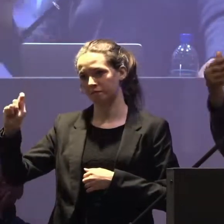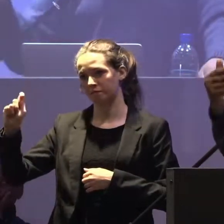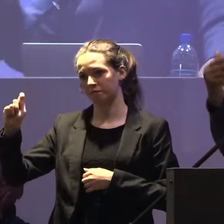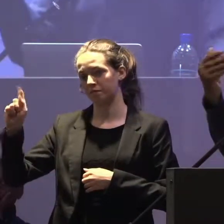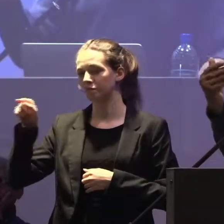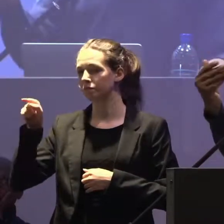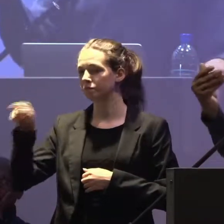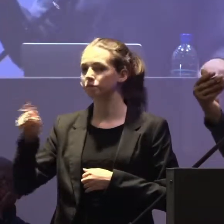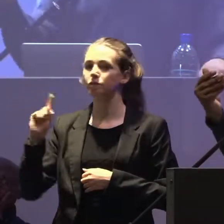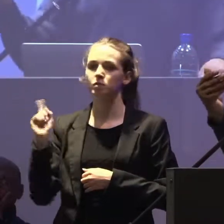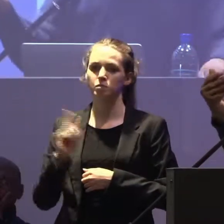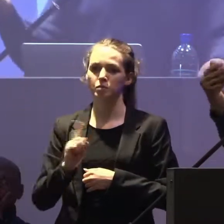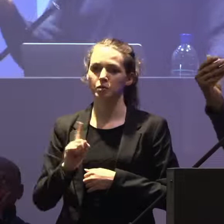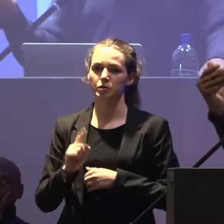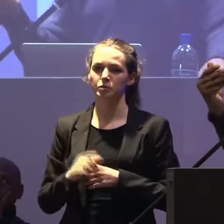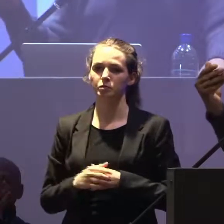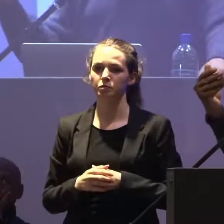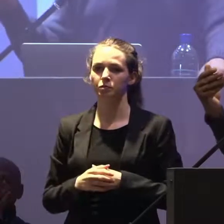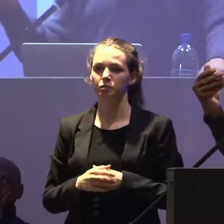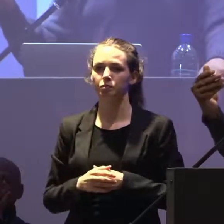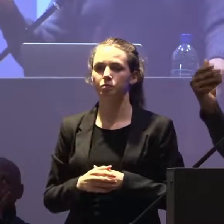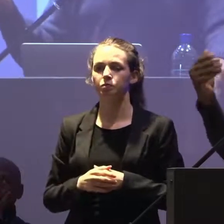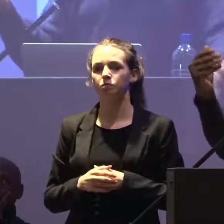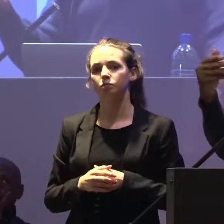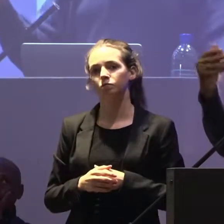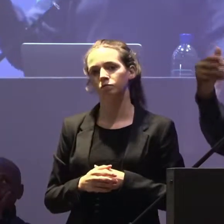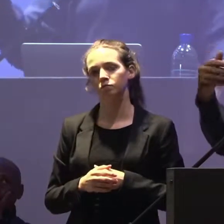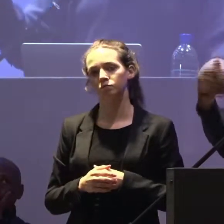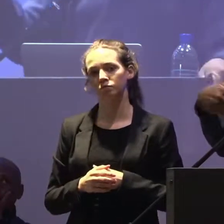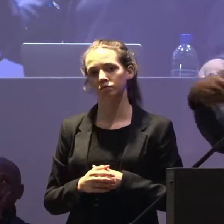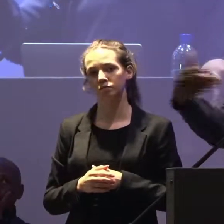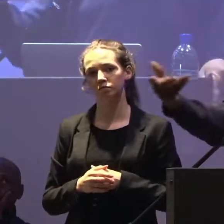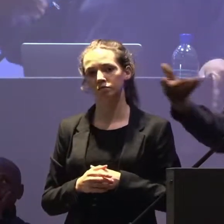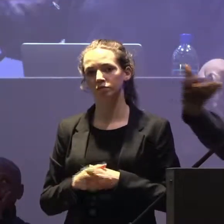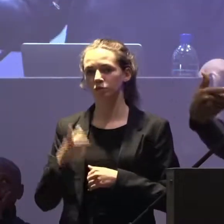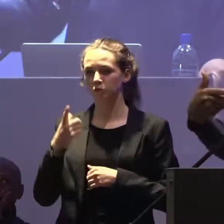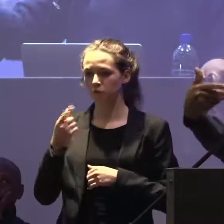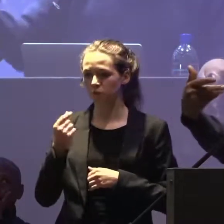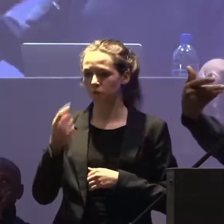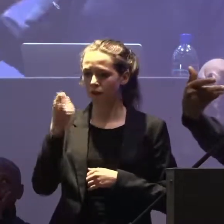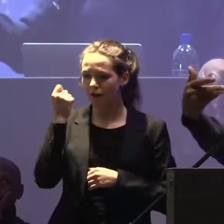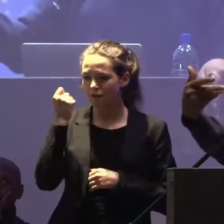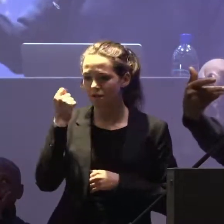Bushcraft is nothing else but training in understanding your territory.